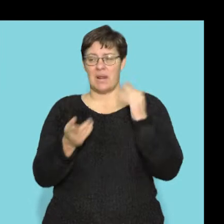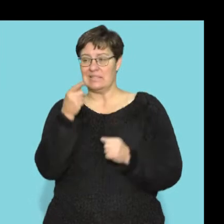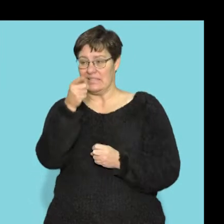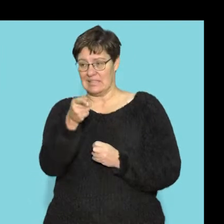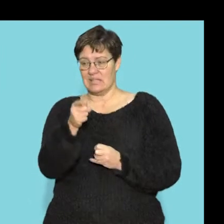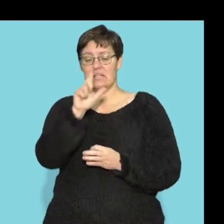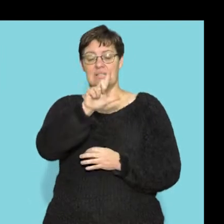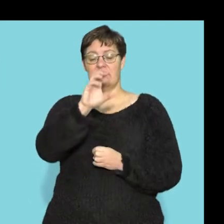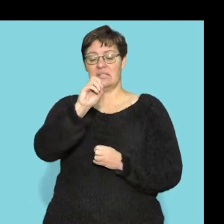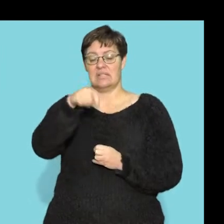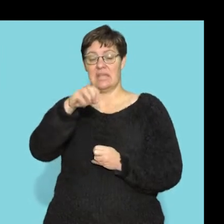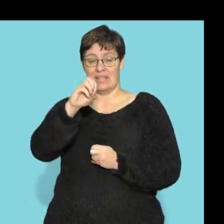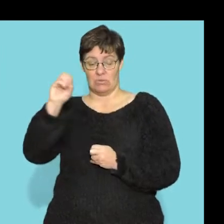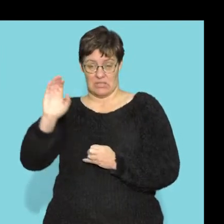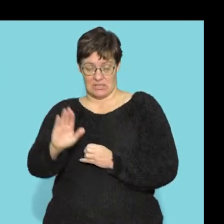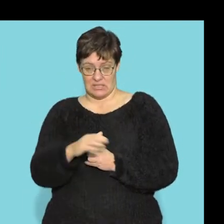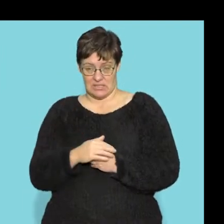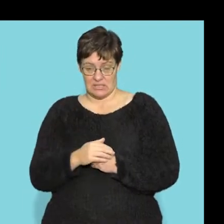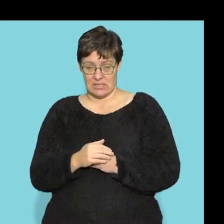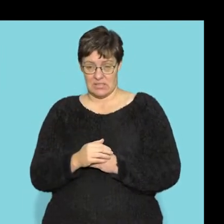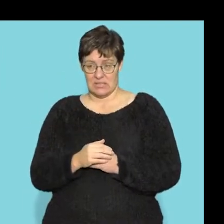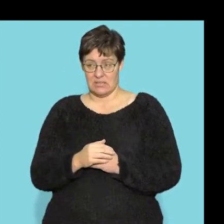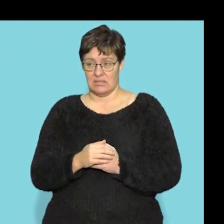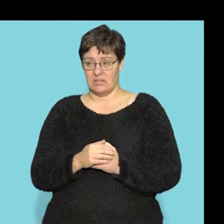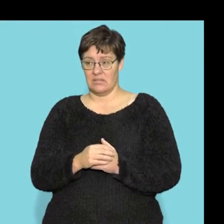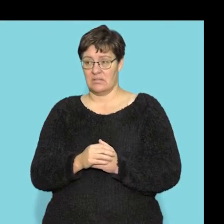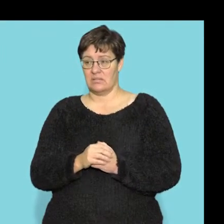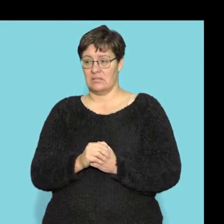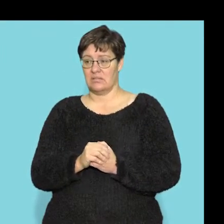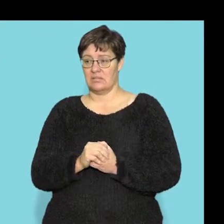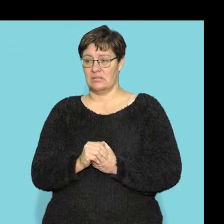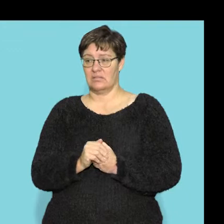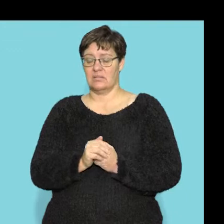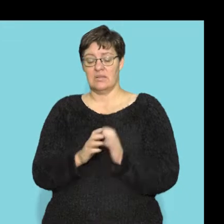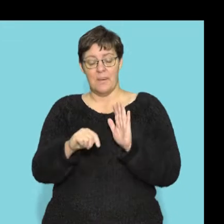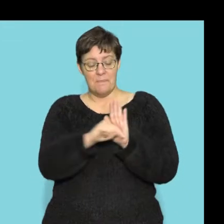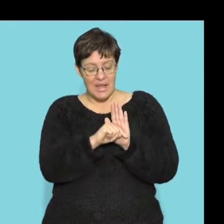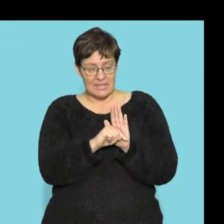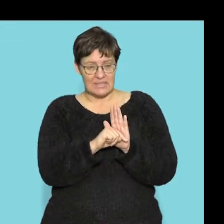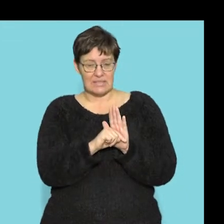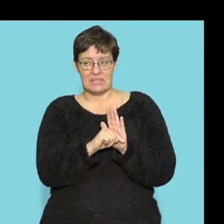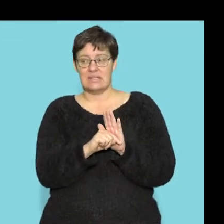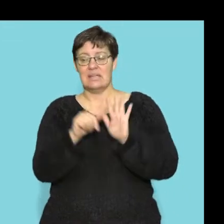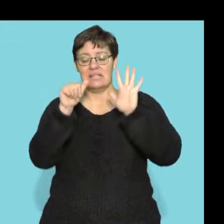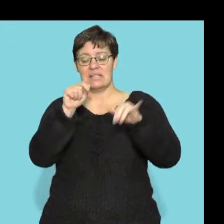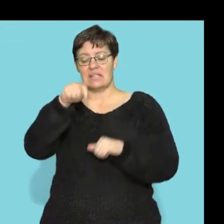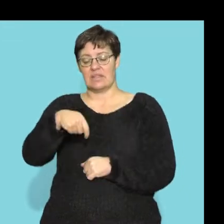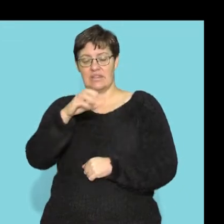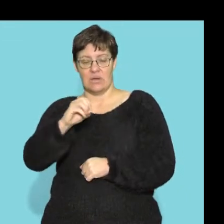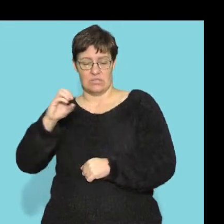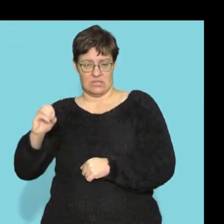go, 70,000 Rand, opening balance. And then minus the